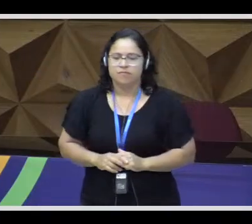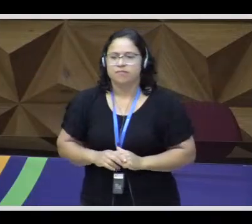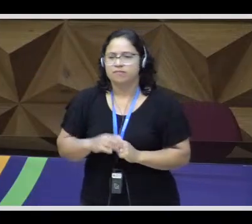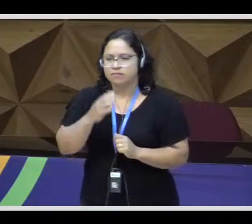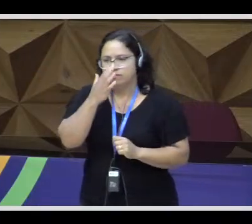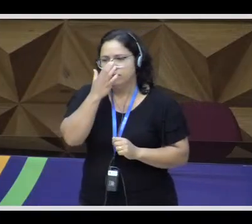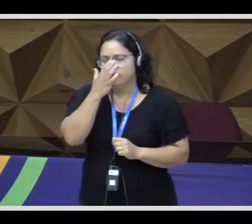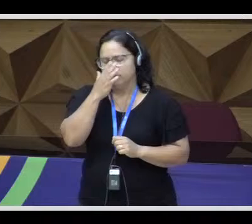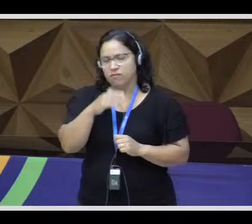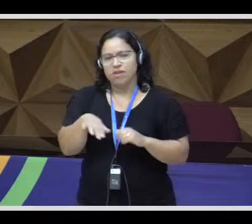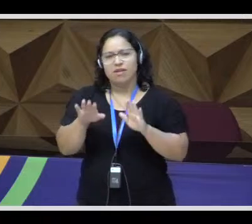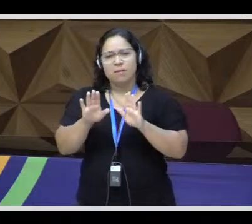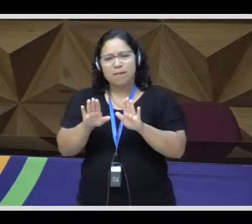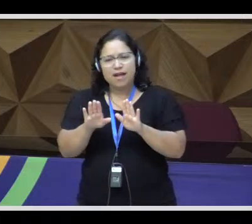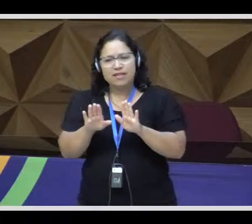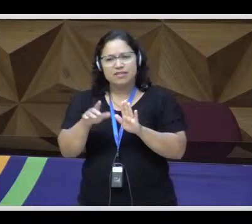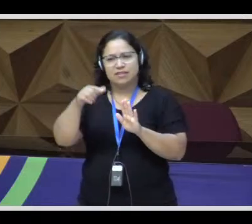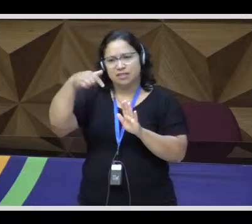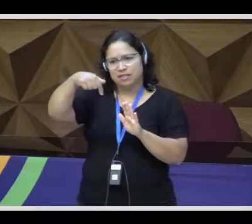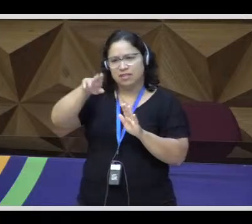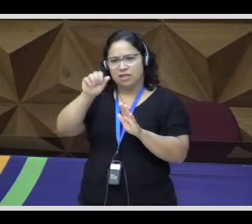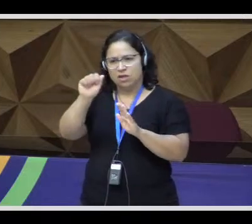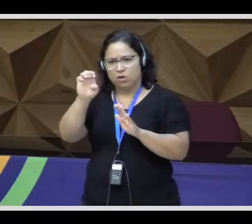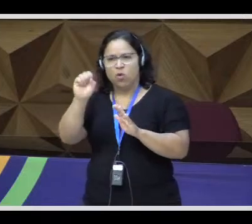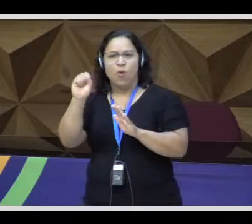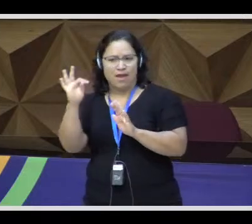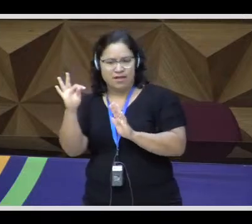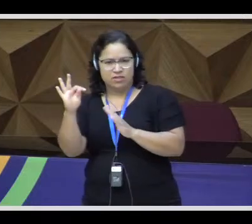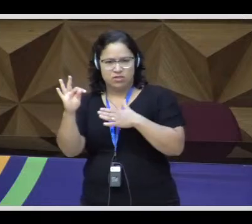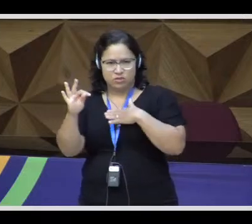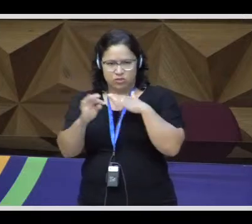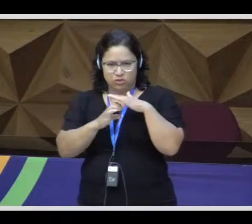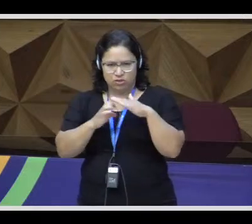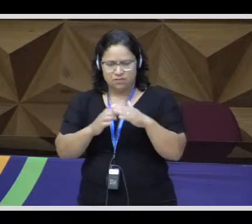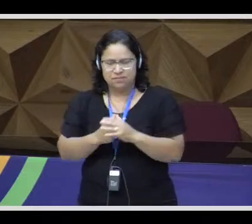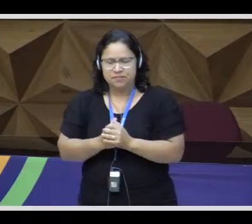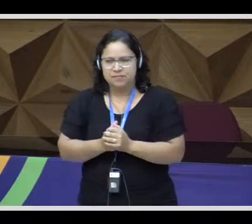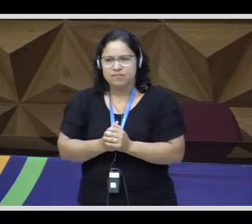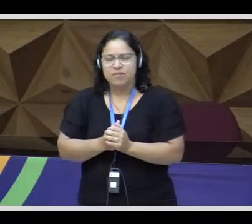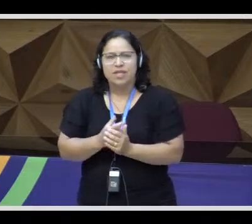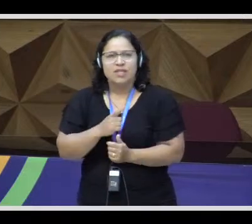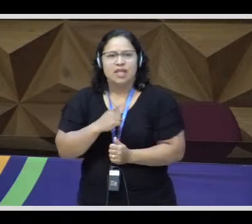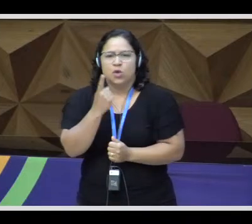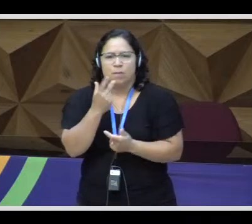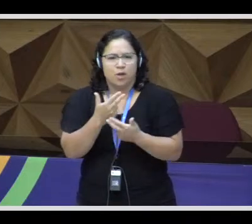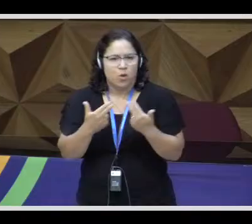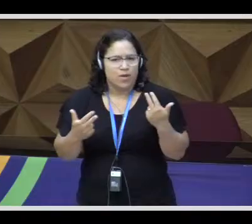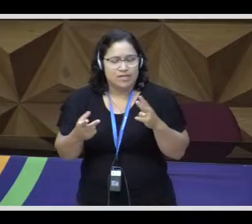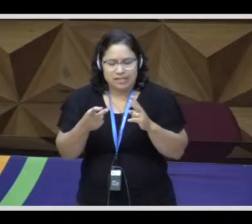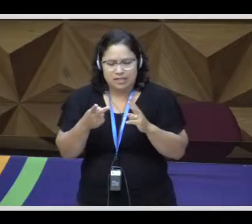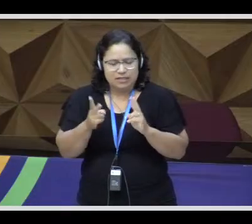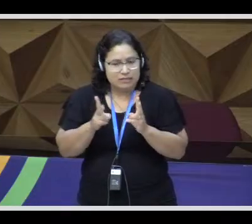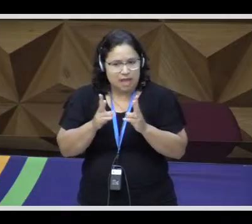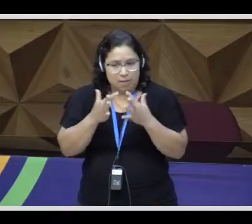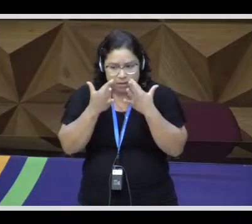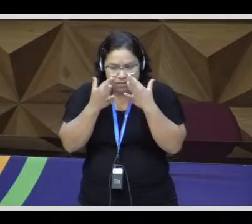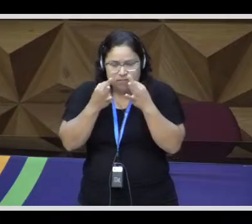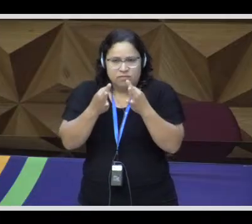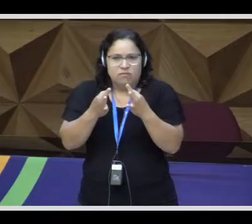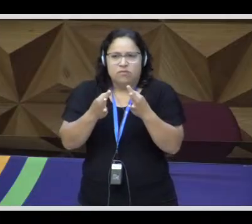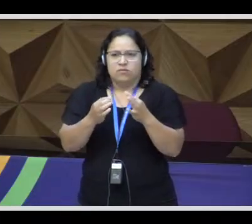at Quest, there is one thing that we never missed, which is